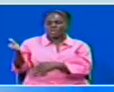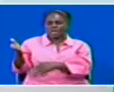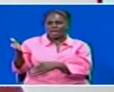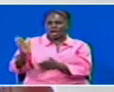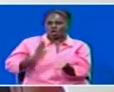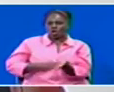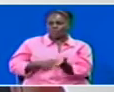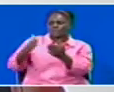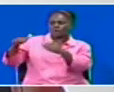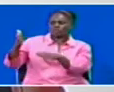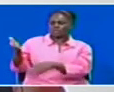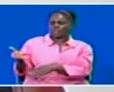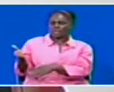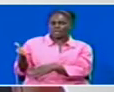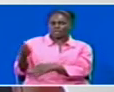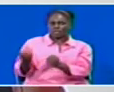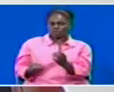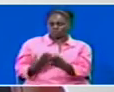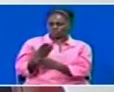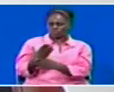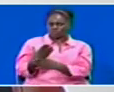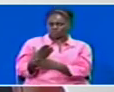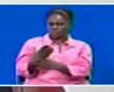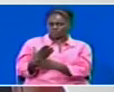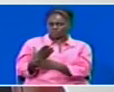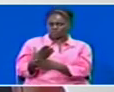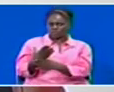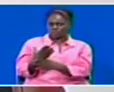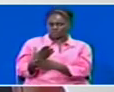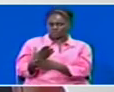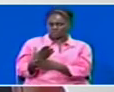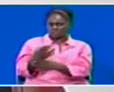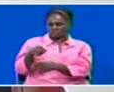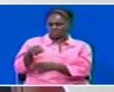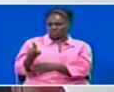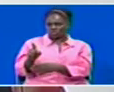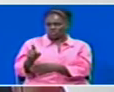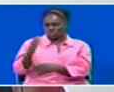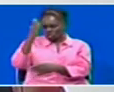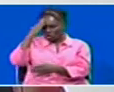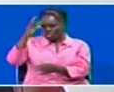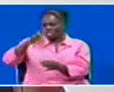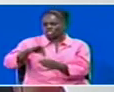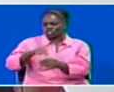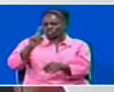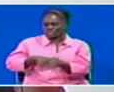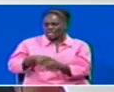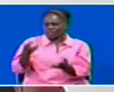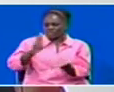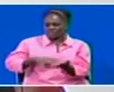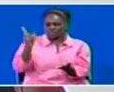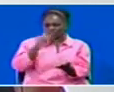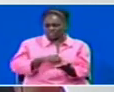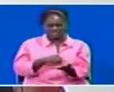statements that are thrown out there to create certain perceptions, like, for instance, that you will know who will win the election at the end of the voter